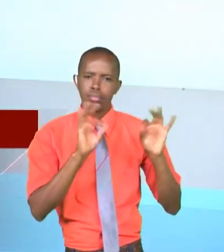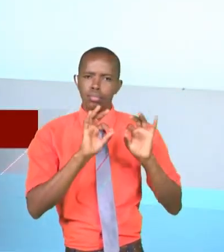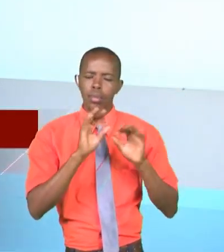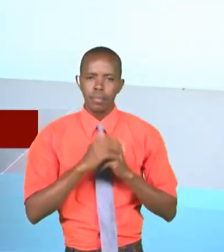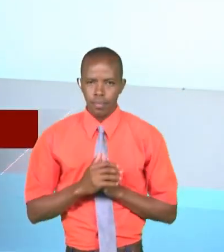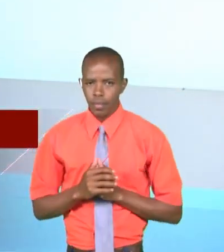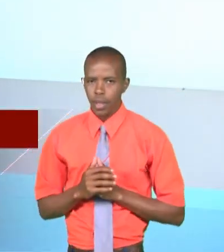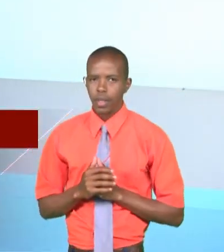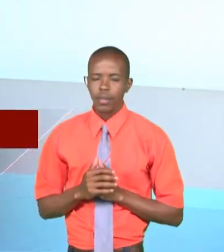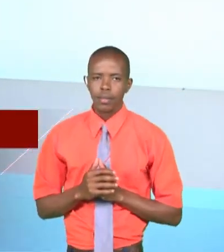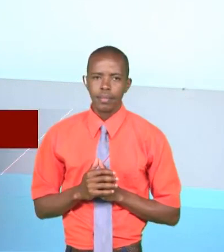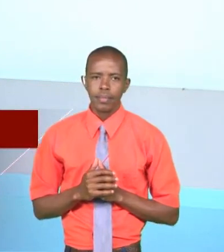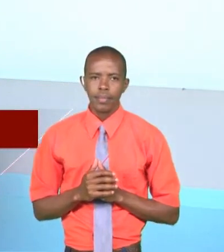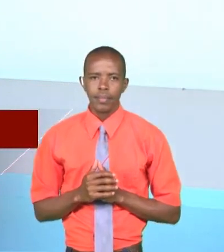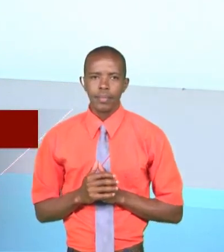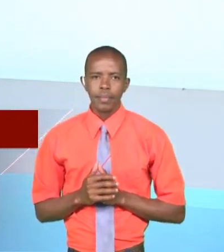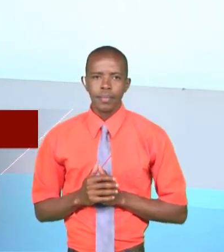The only result is a tsunami. Yeah.